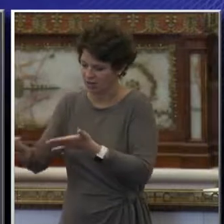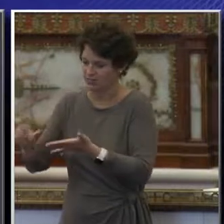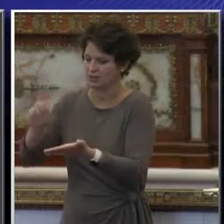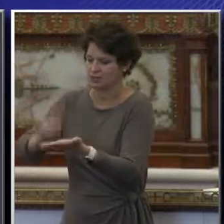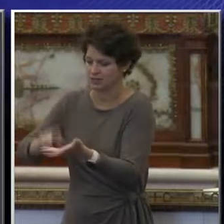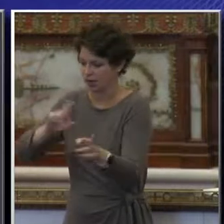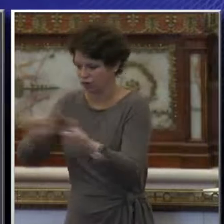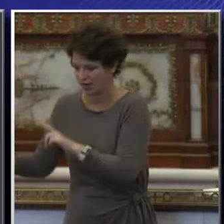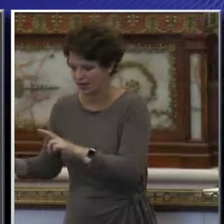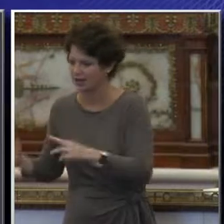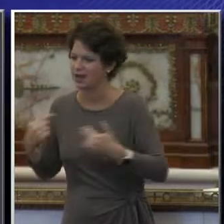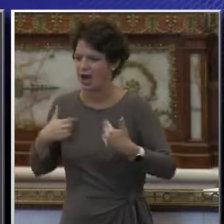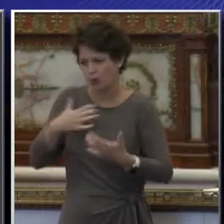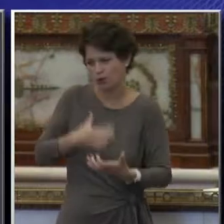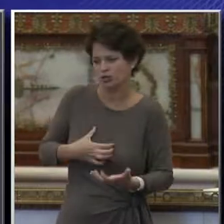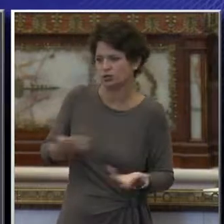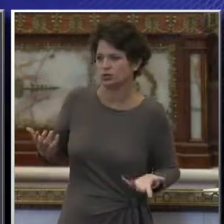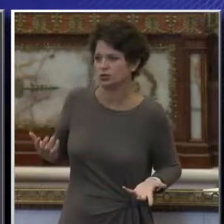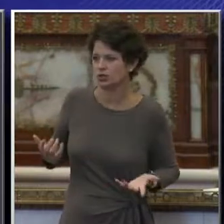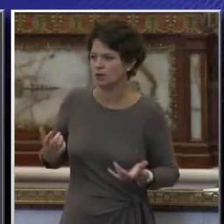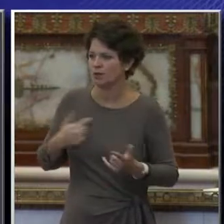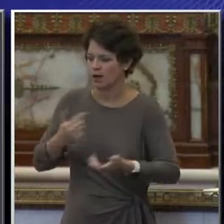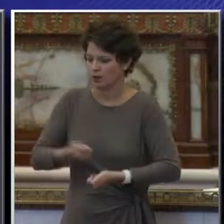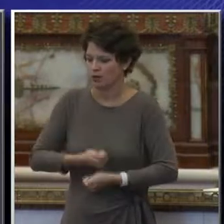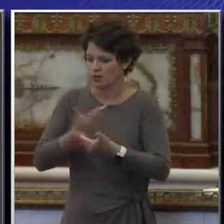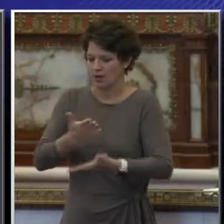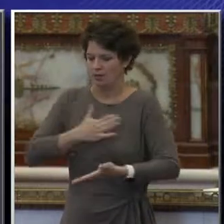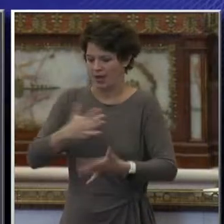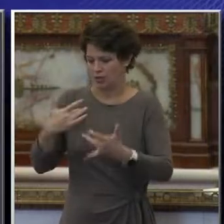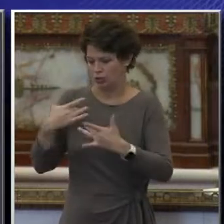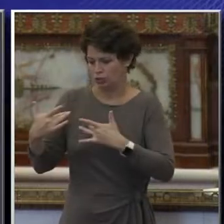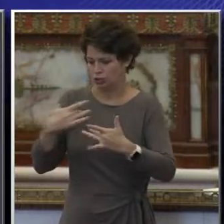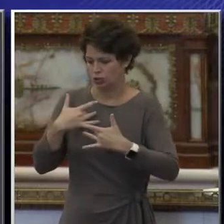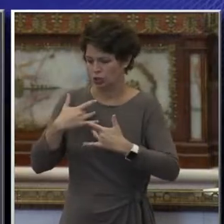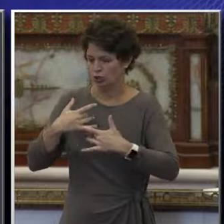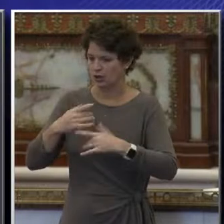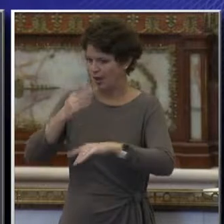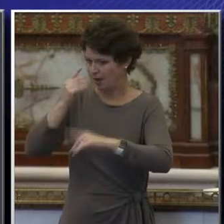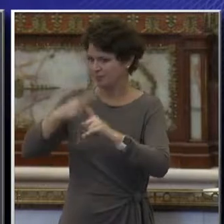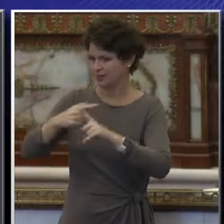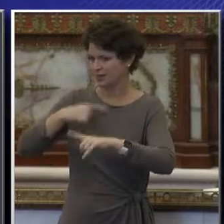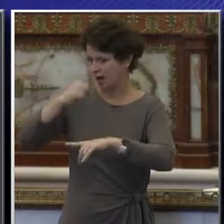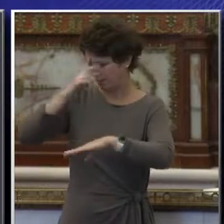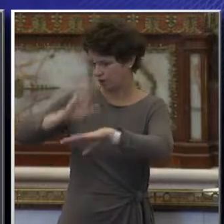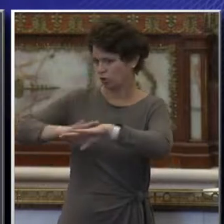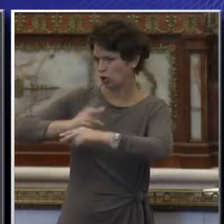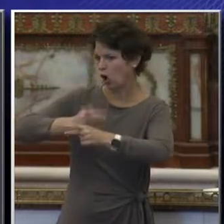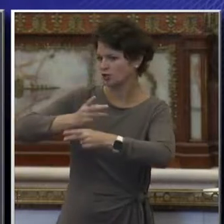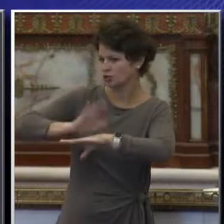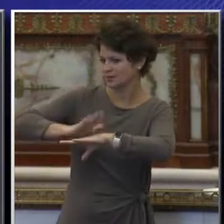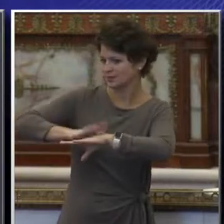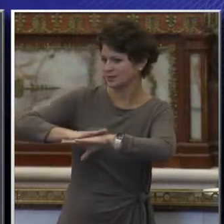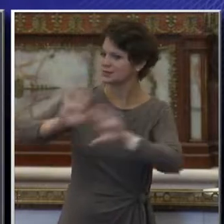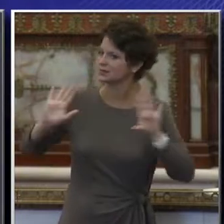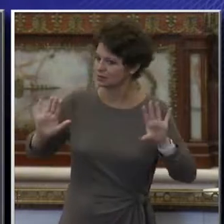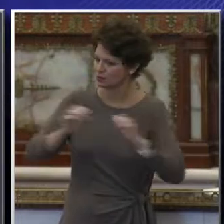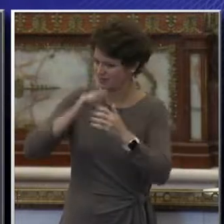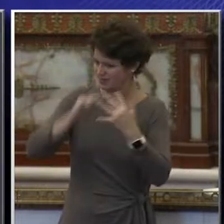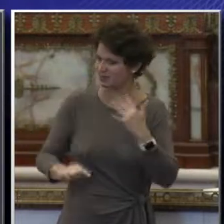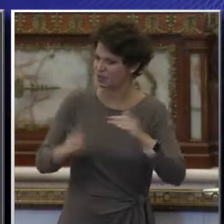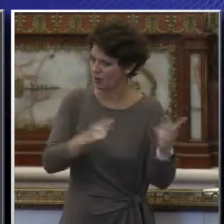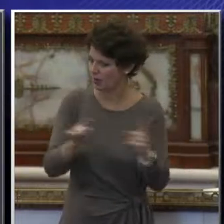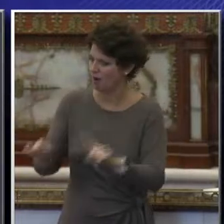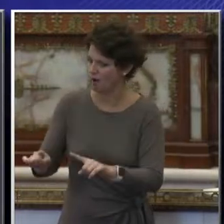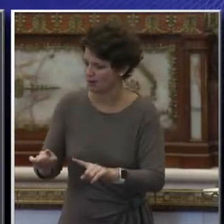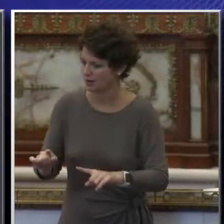I just wanted to voice my concern and cautiousness, with some of this, you